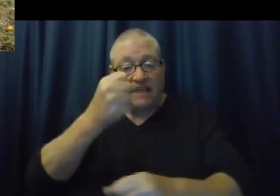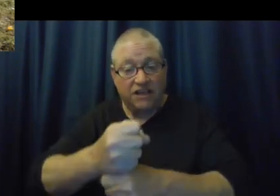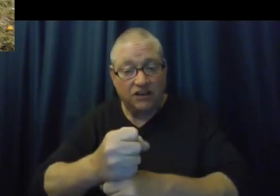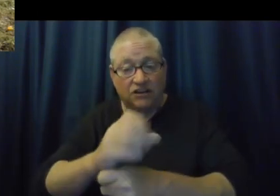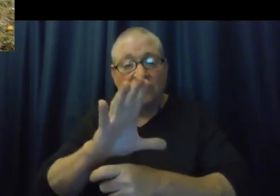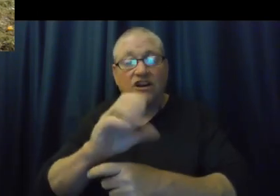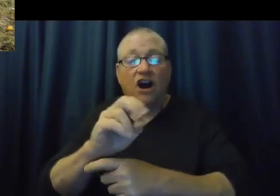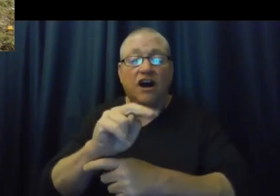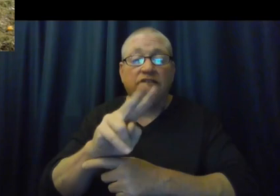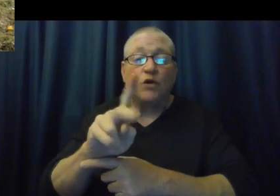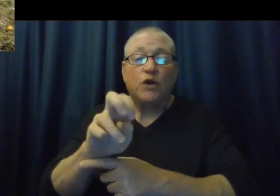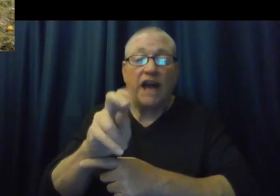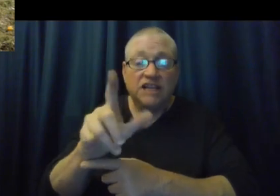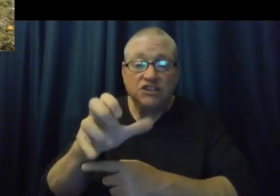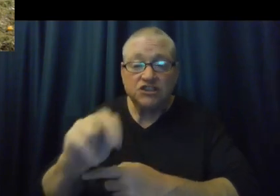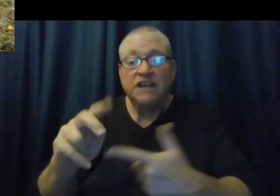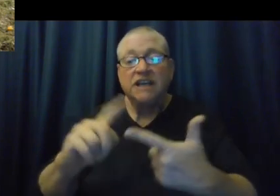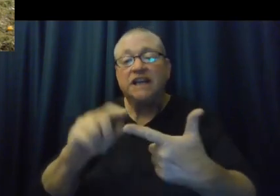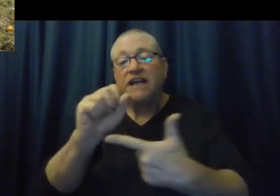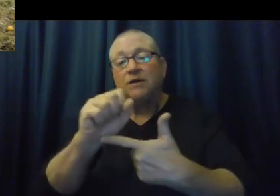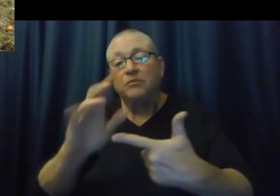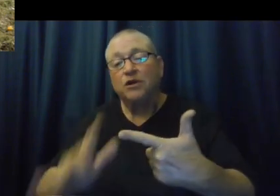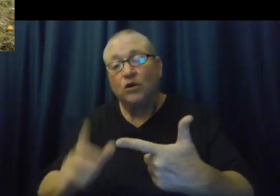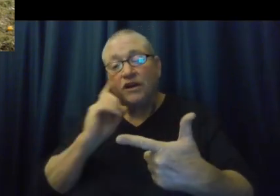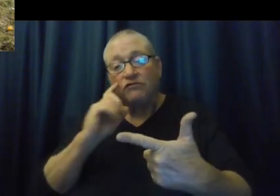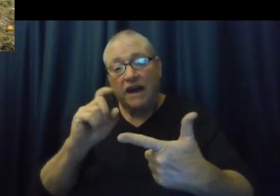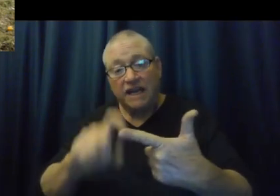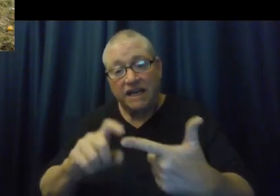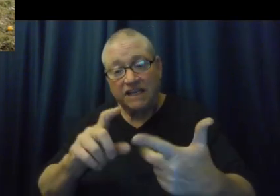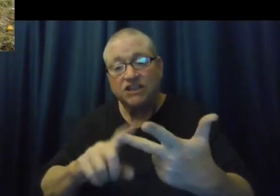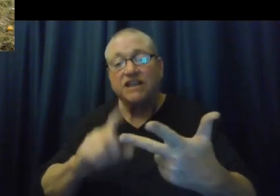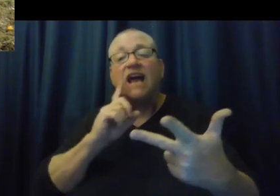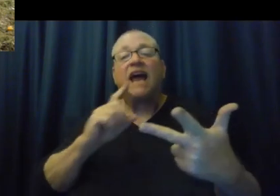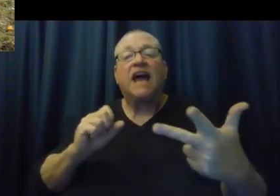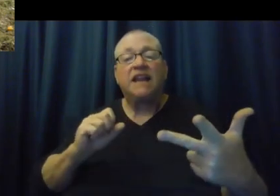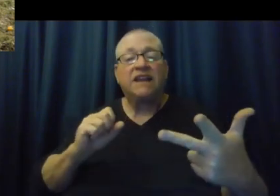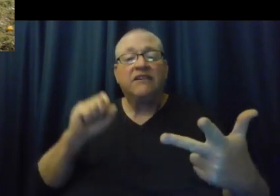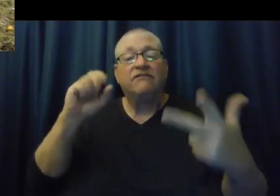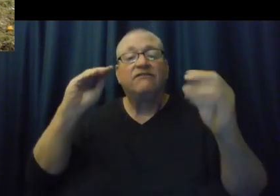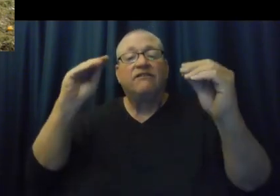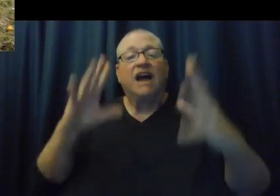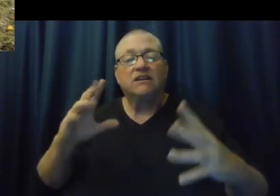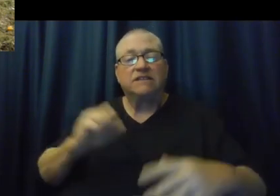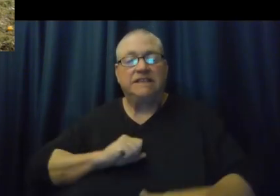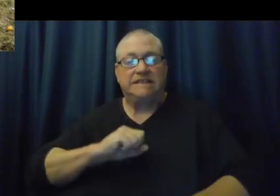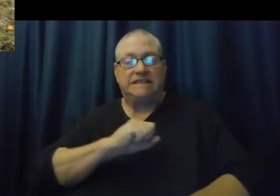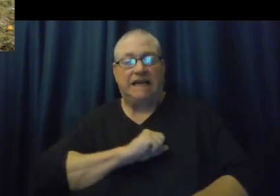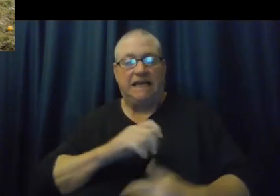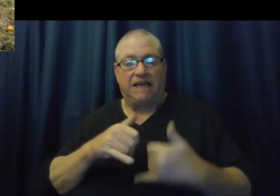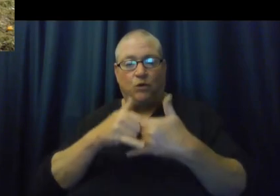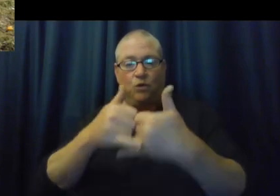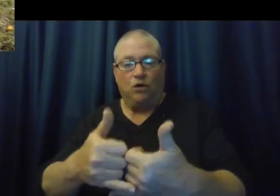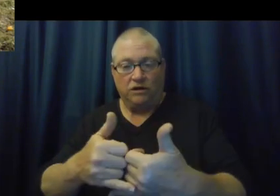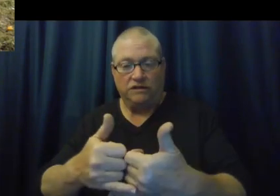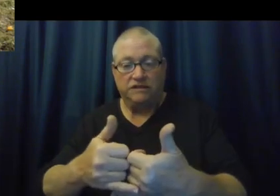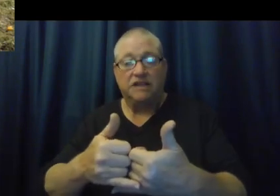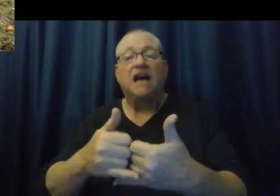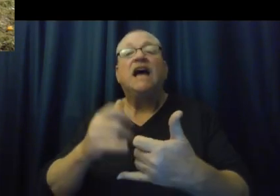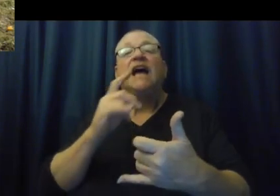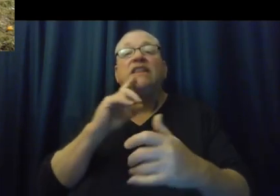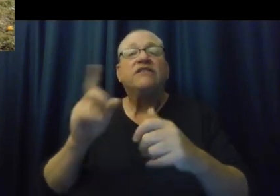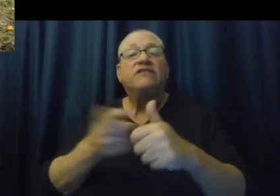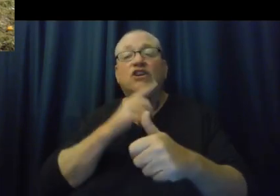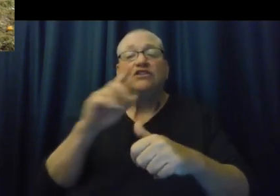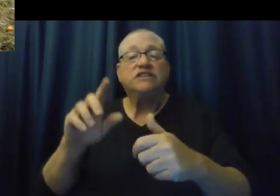employee recognition ceremony, and the Faculty Senate Awards. The inaugural event was supposed to take place last